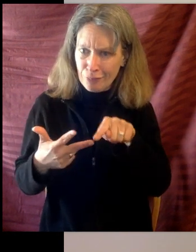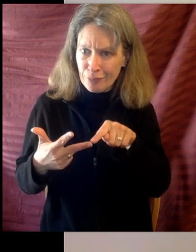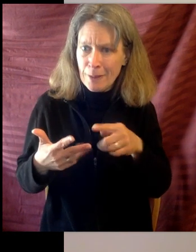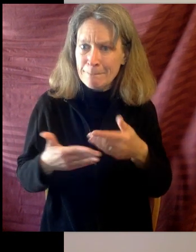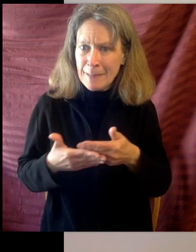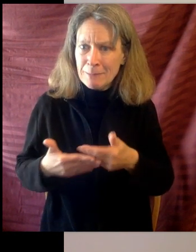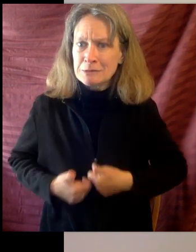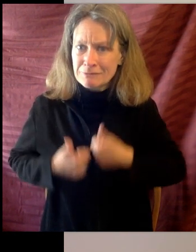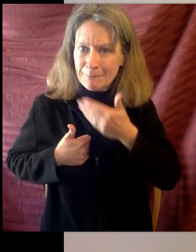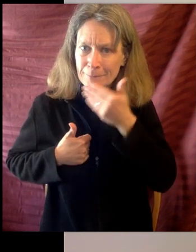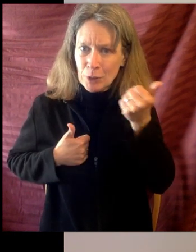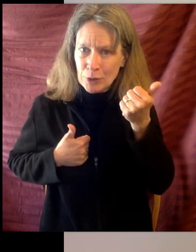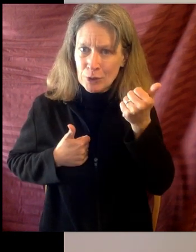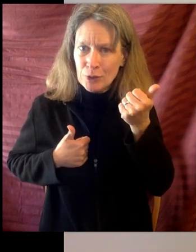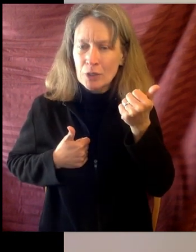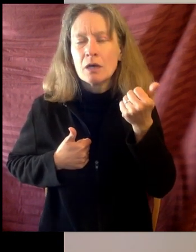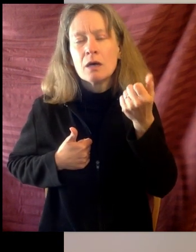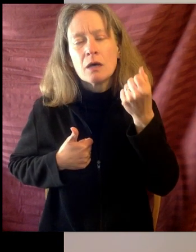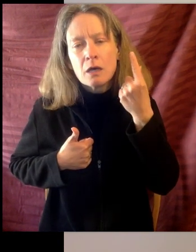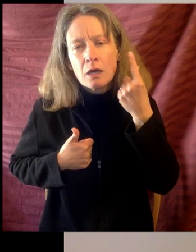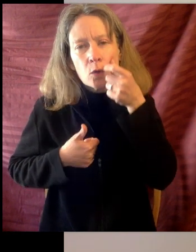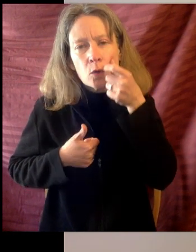there's always some variation.